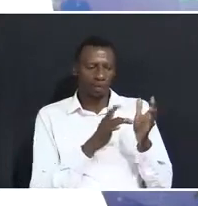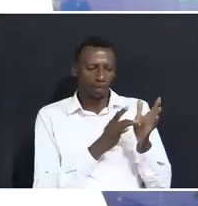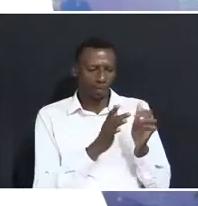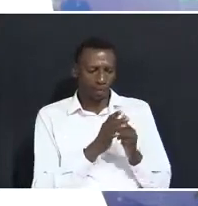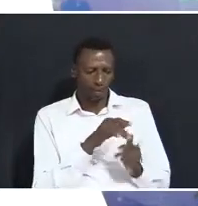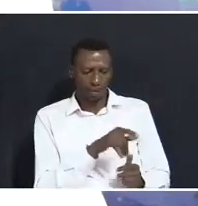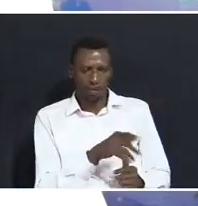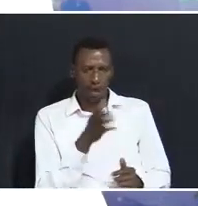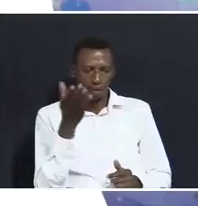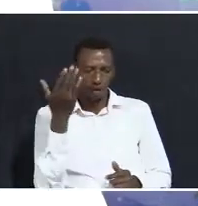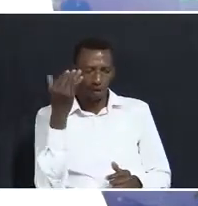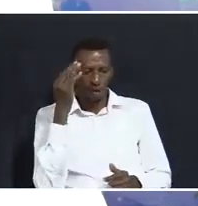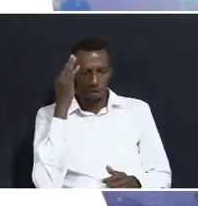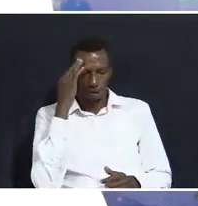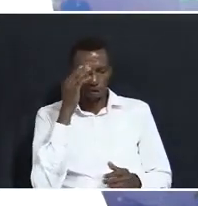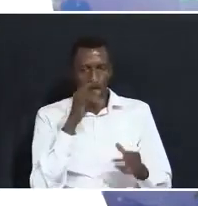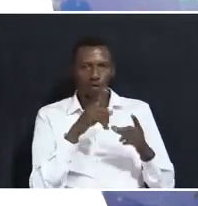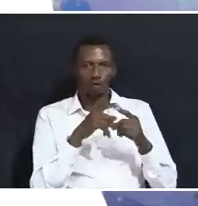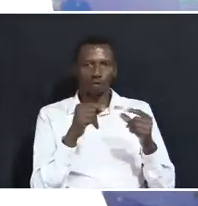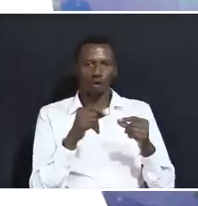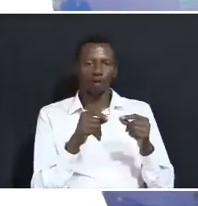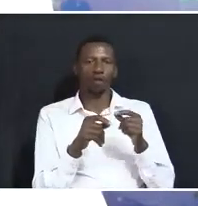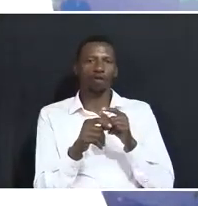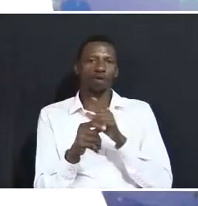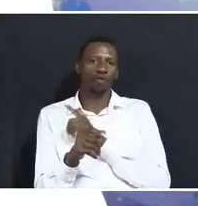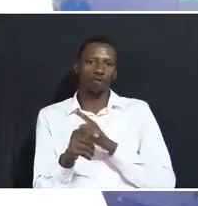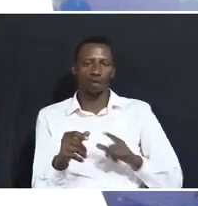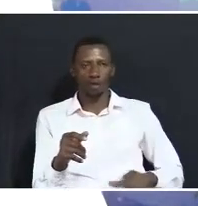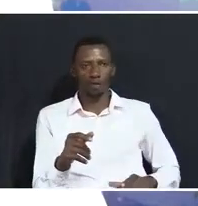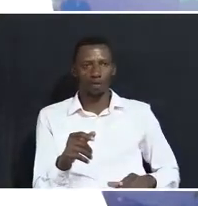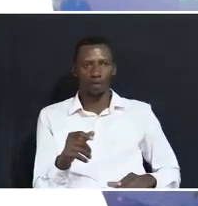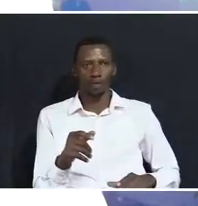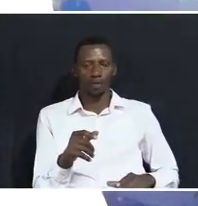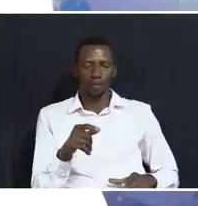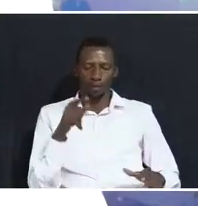Lord. He lived it to the details.